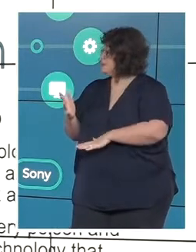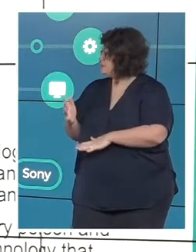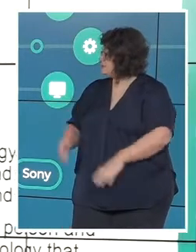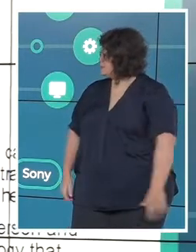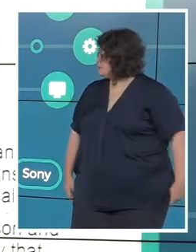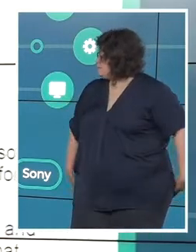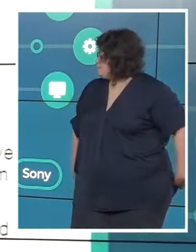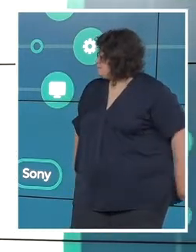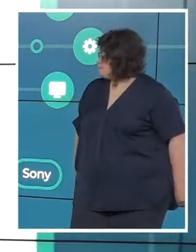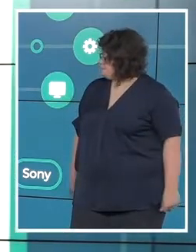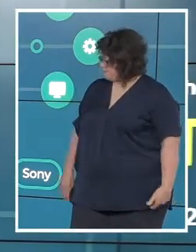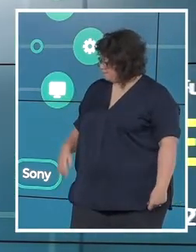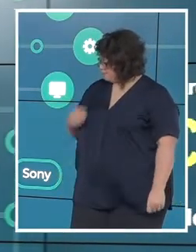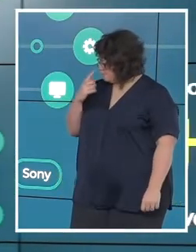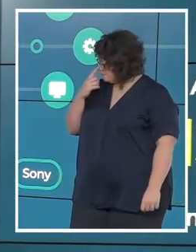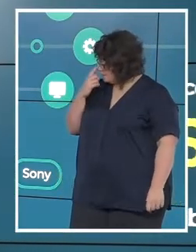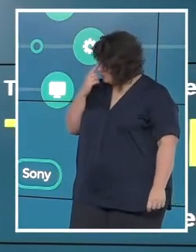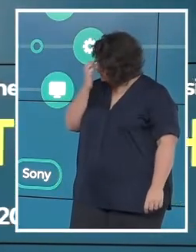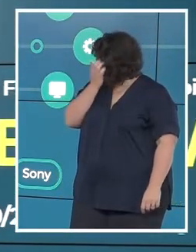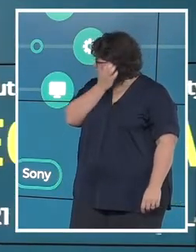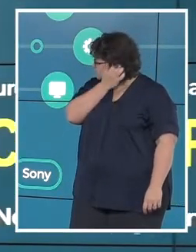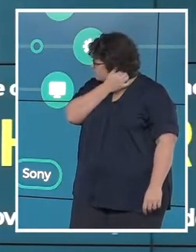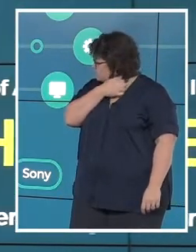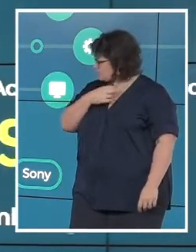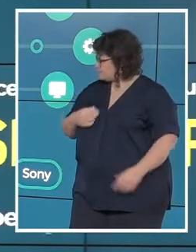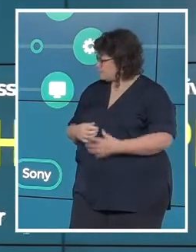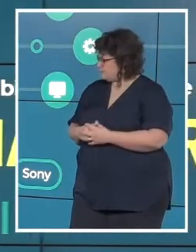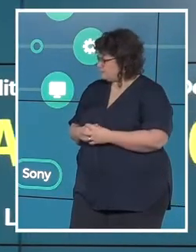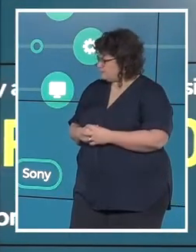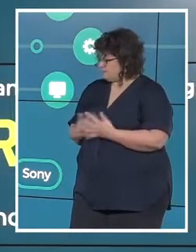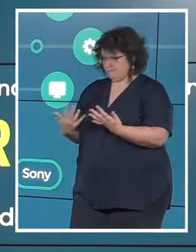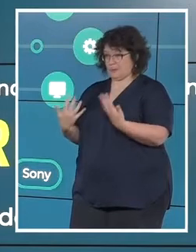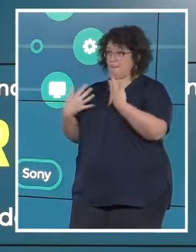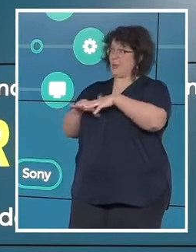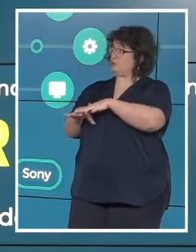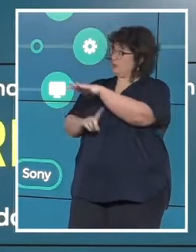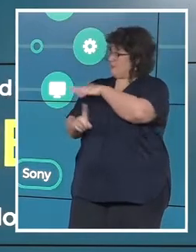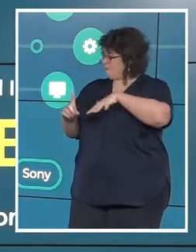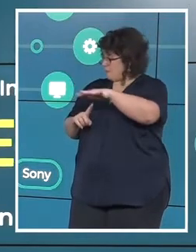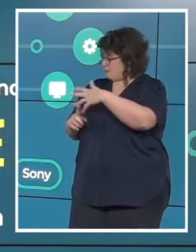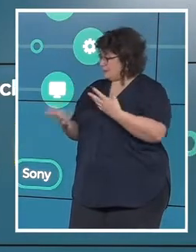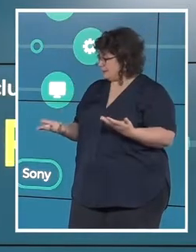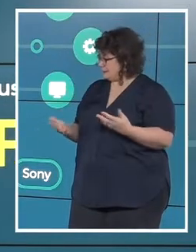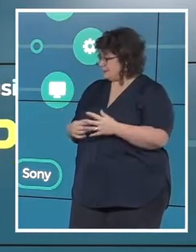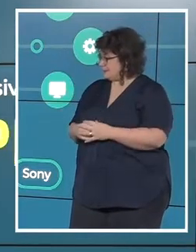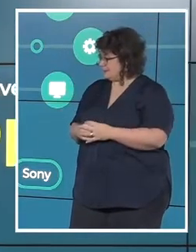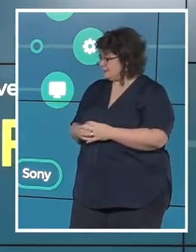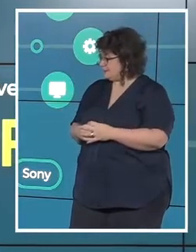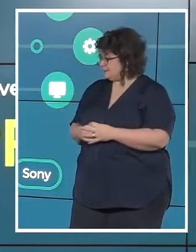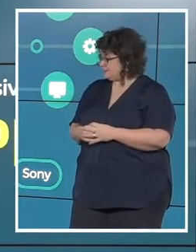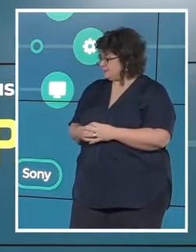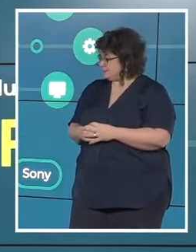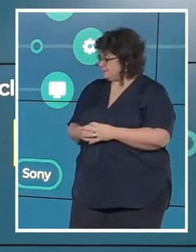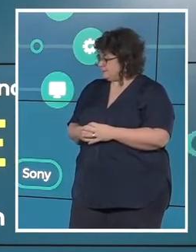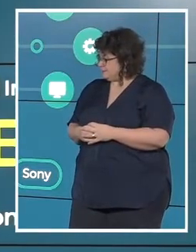mainstream environment, when they're not thinking about the end-to-end experience. For a